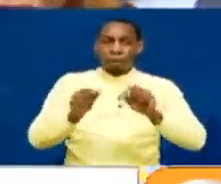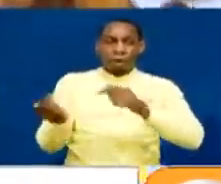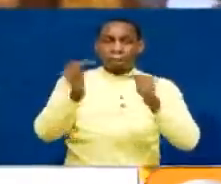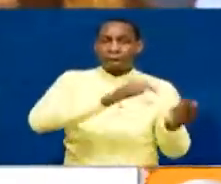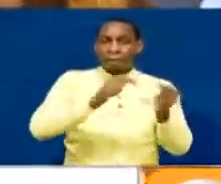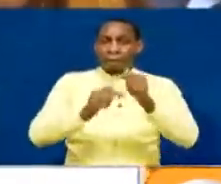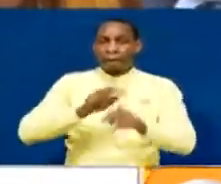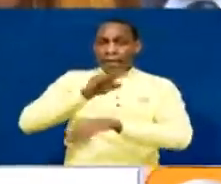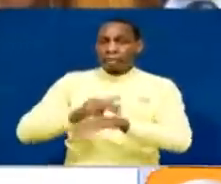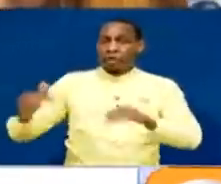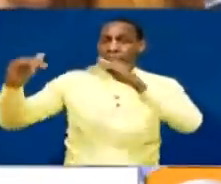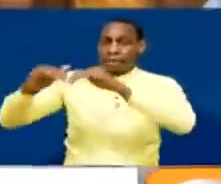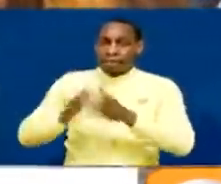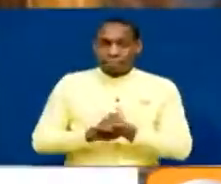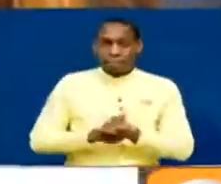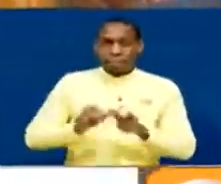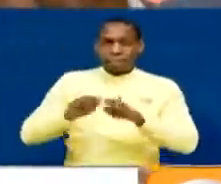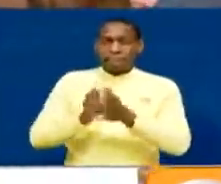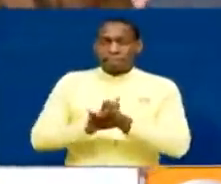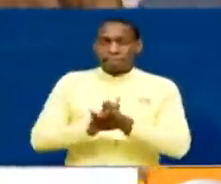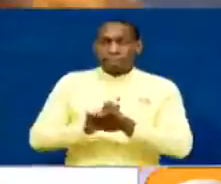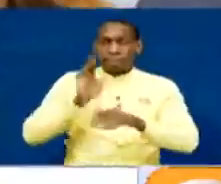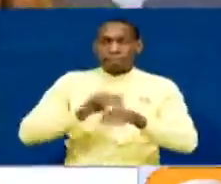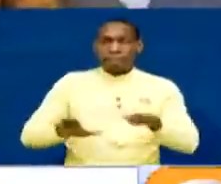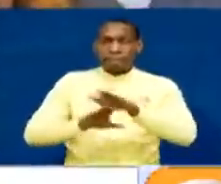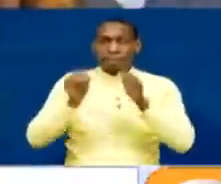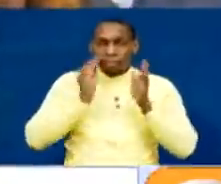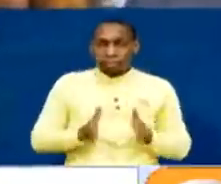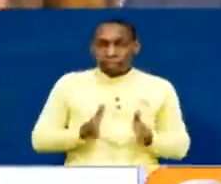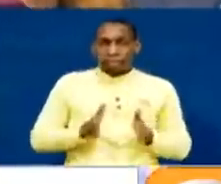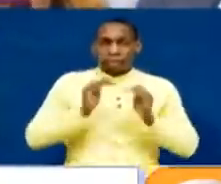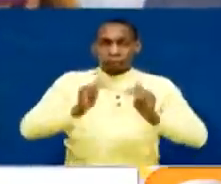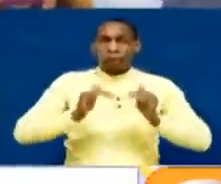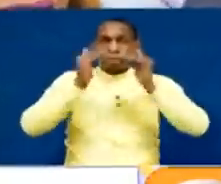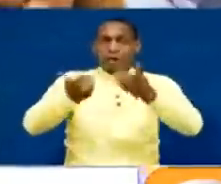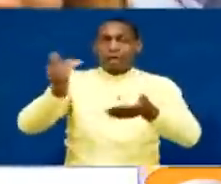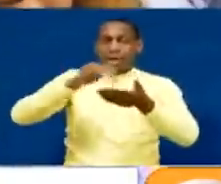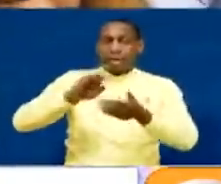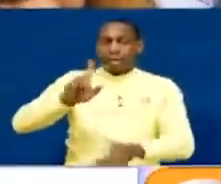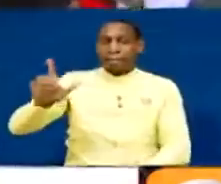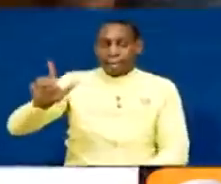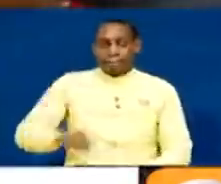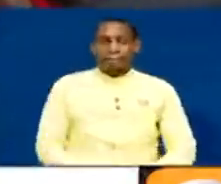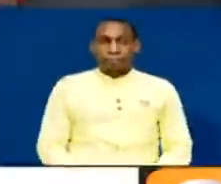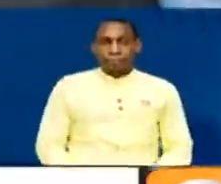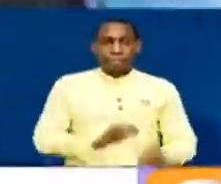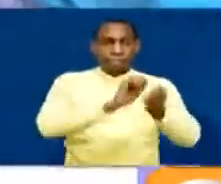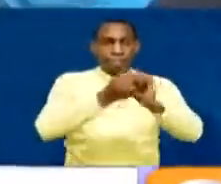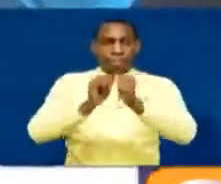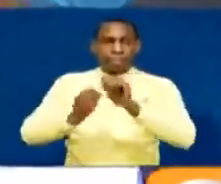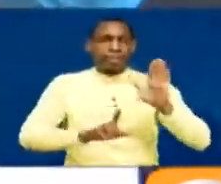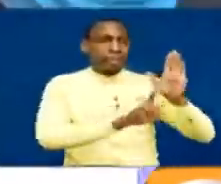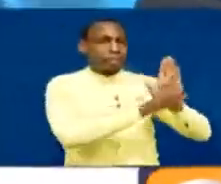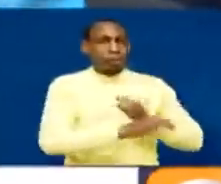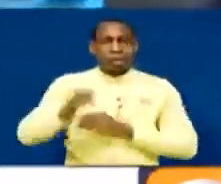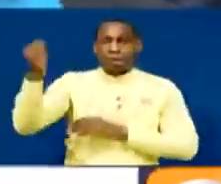zikisheheni katika bunge la kitaifa na kumwangukia Naibu Spika Moses Cheboi kwa kuahirisha tena mswada huo. Mabadiliko ya sheria